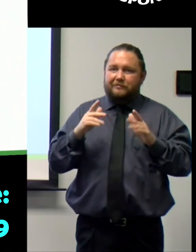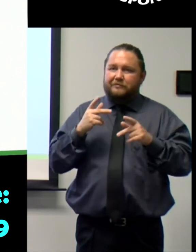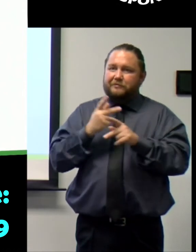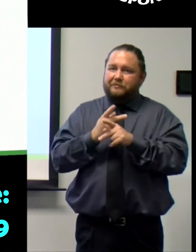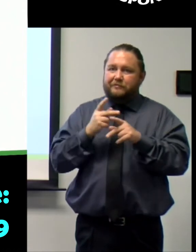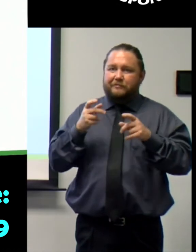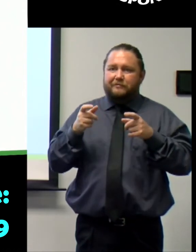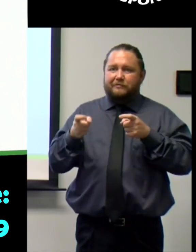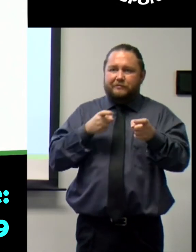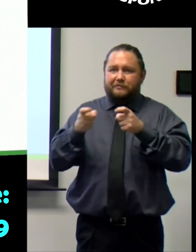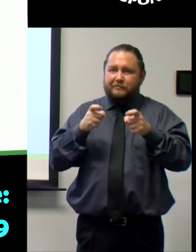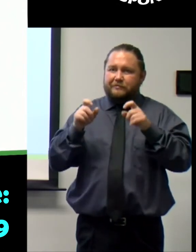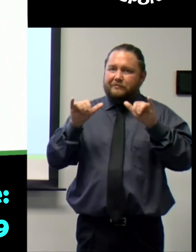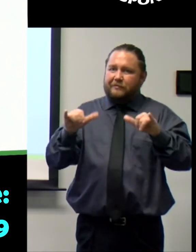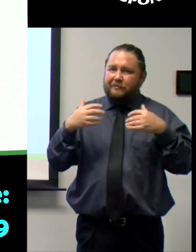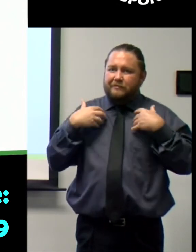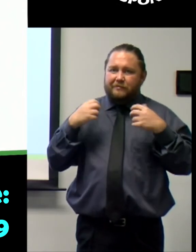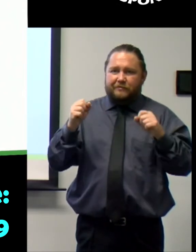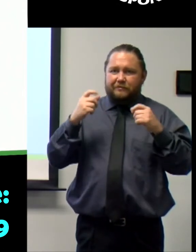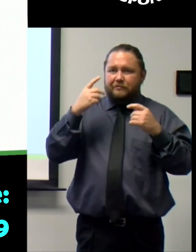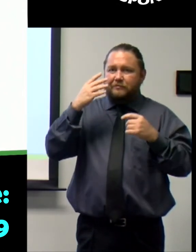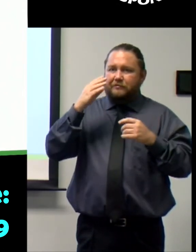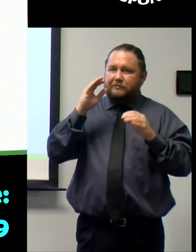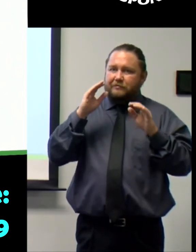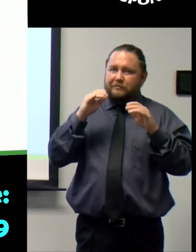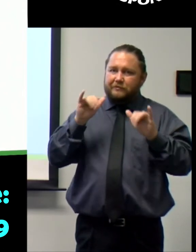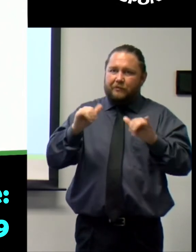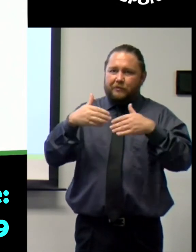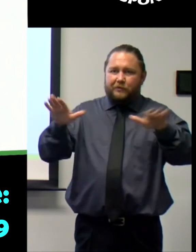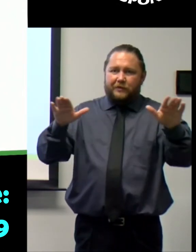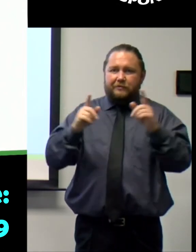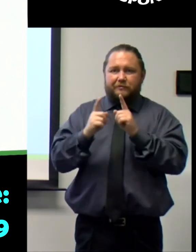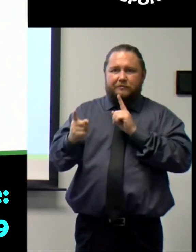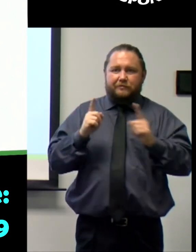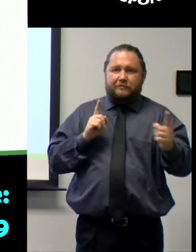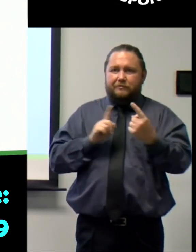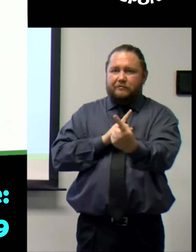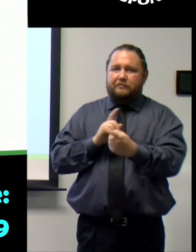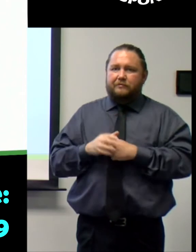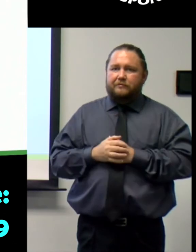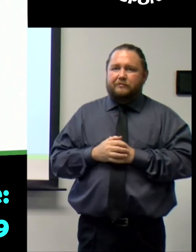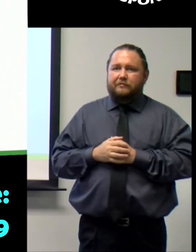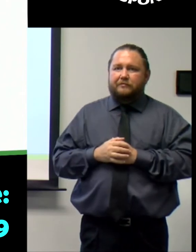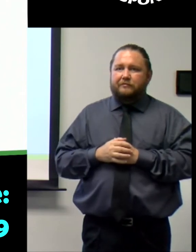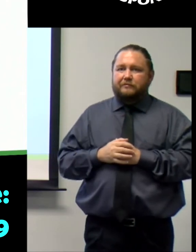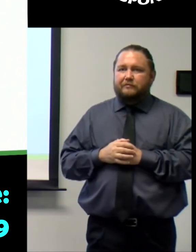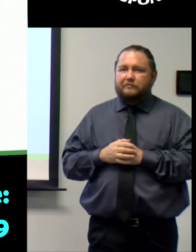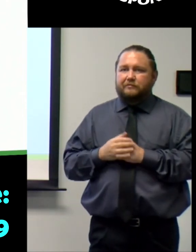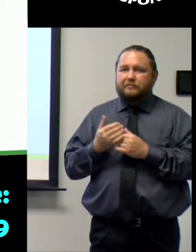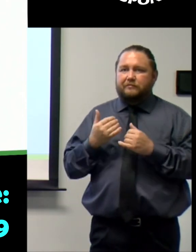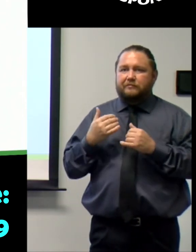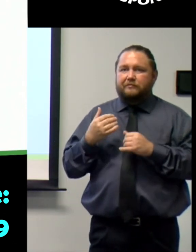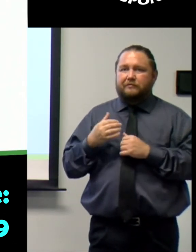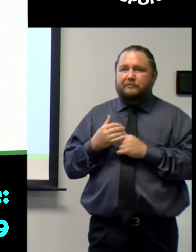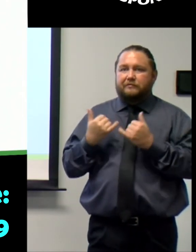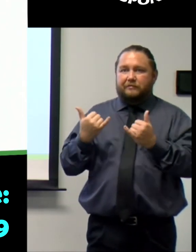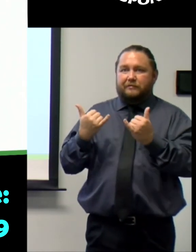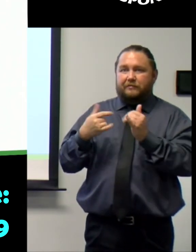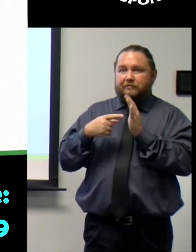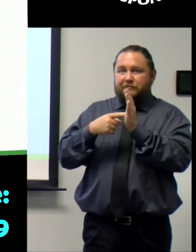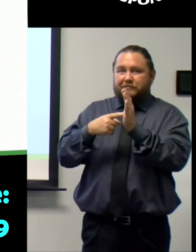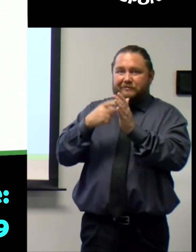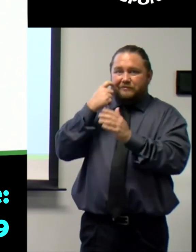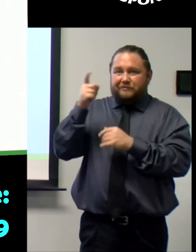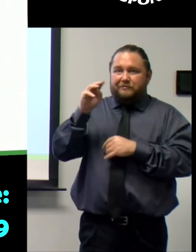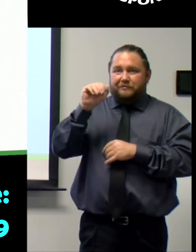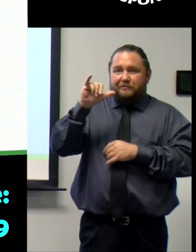We're also asking, the mayor went through the slides to show what happens in phase 1 and phase 2, and those most vulnerable populations, the things that they need to